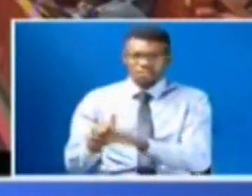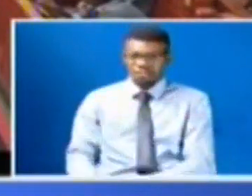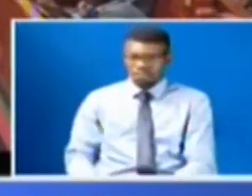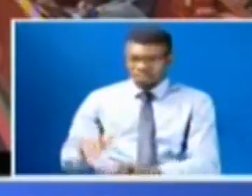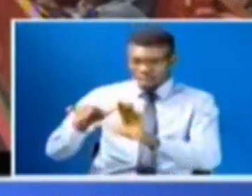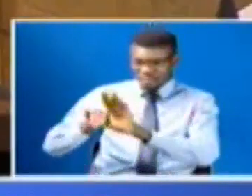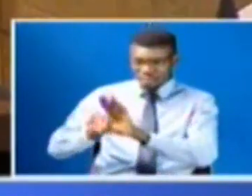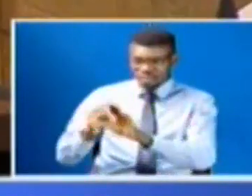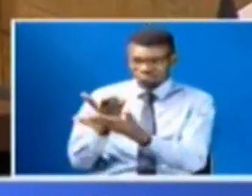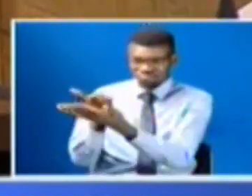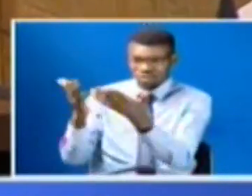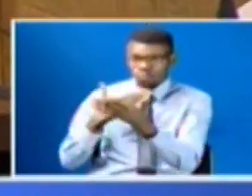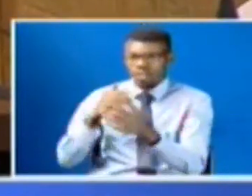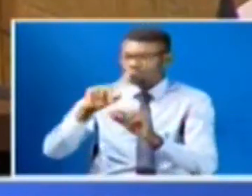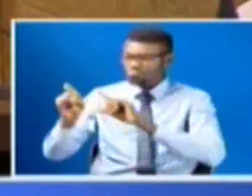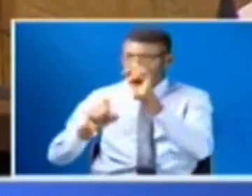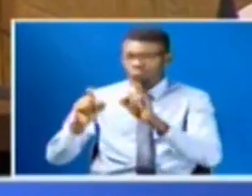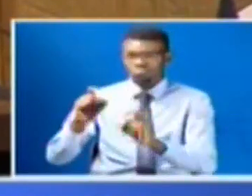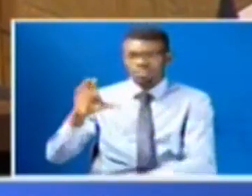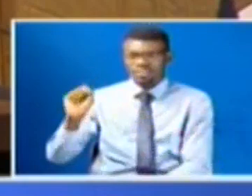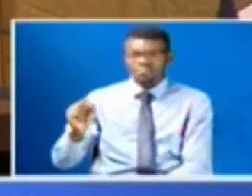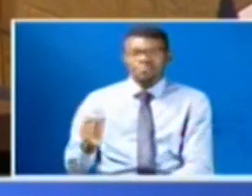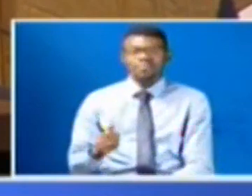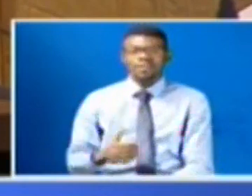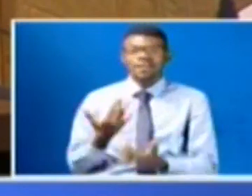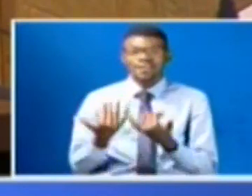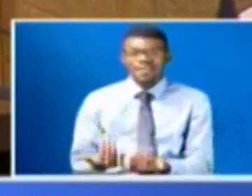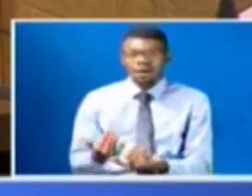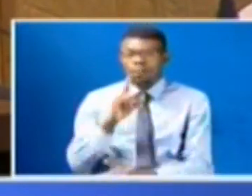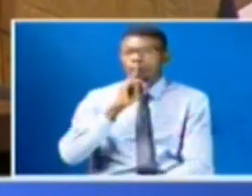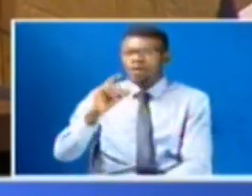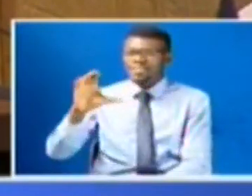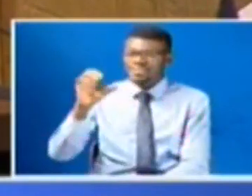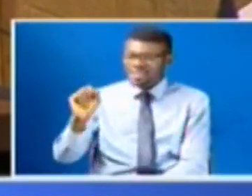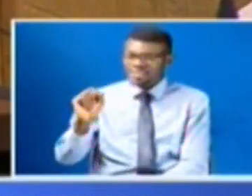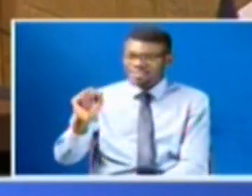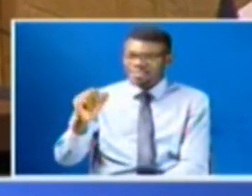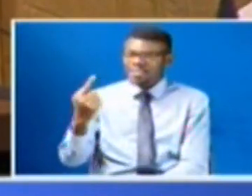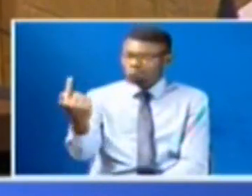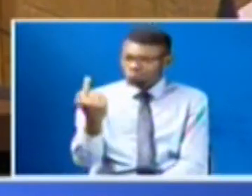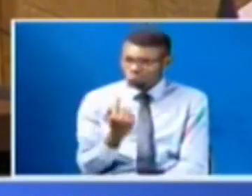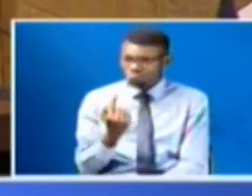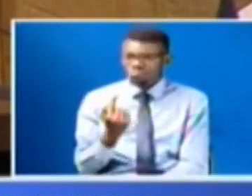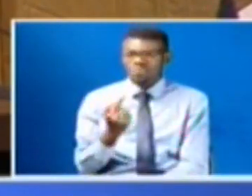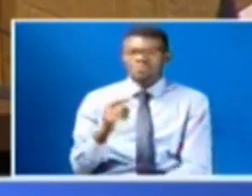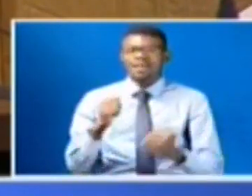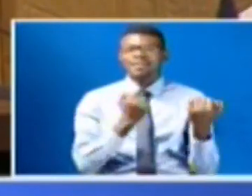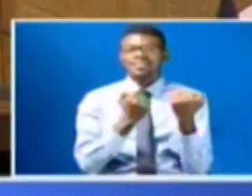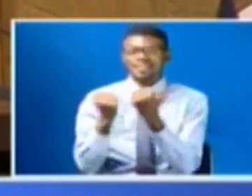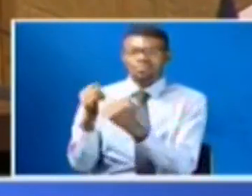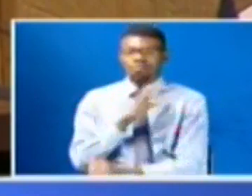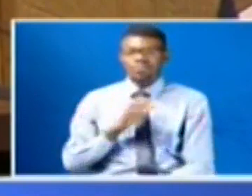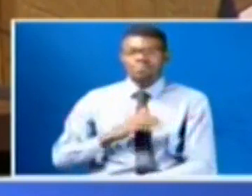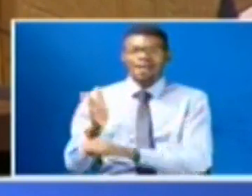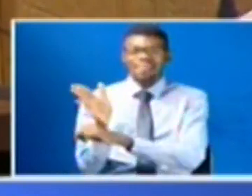grill the minister. That the cabinet secretary appears before the transport committee on Thursday